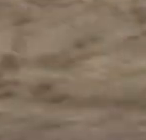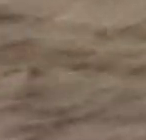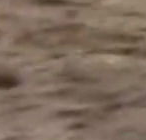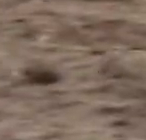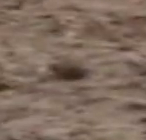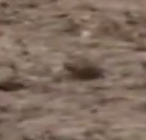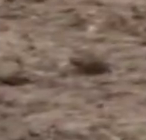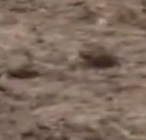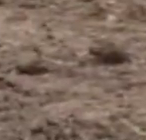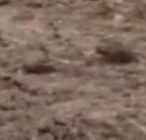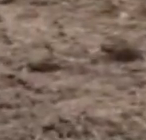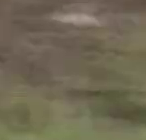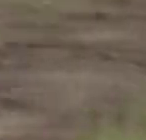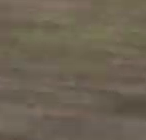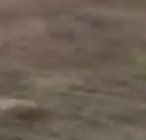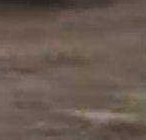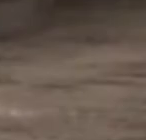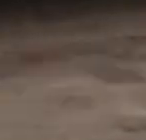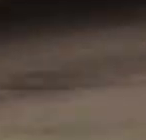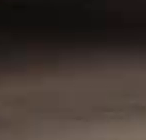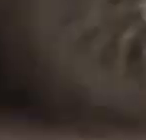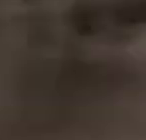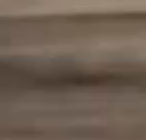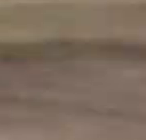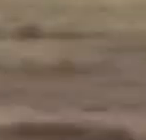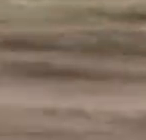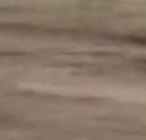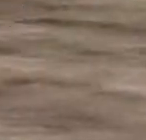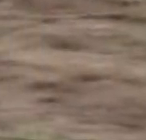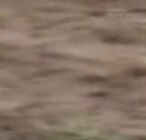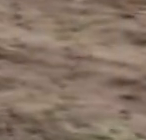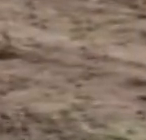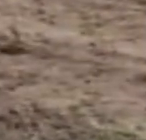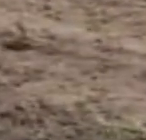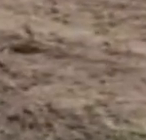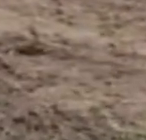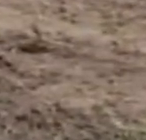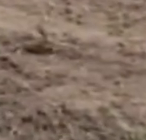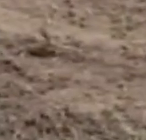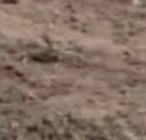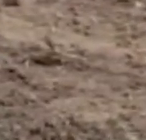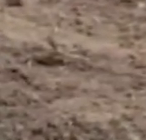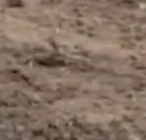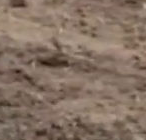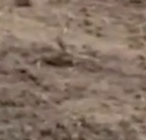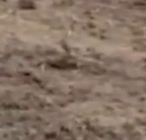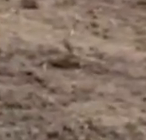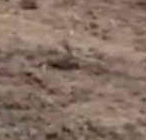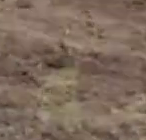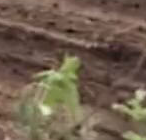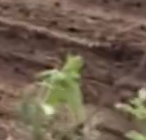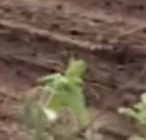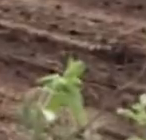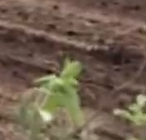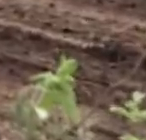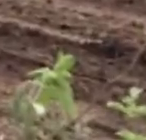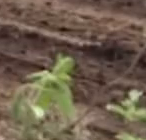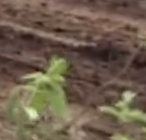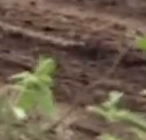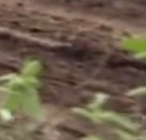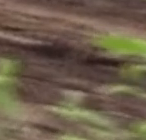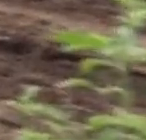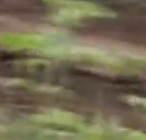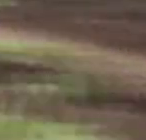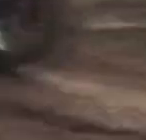free of charge to spectators. Two-wheel drive, non-turbo buggy leader Zamir Varji has promised to replicate